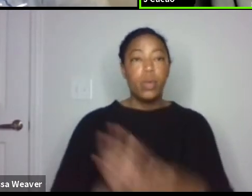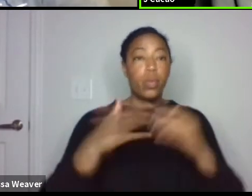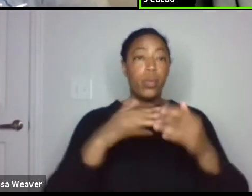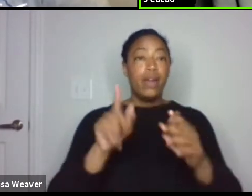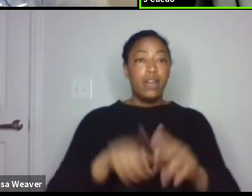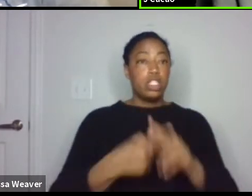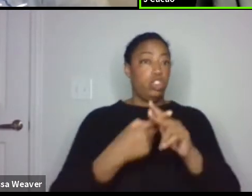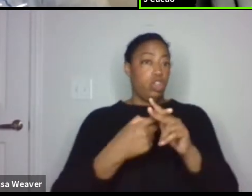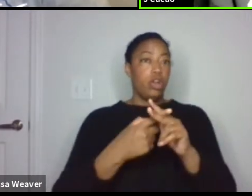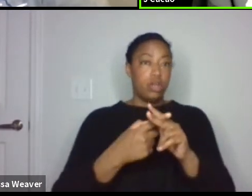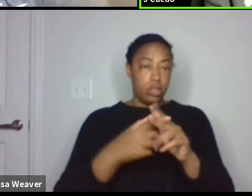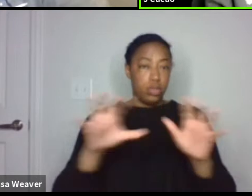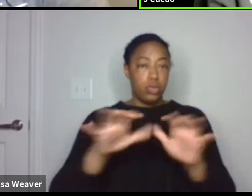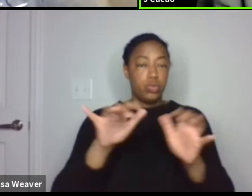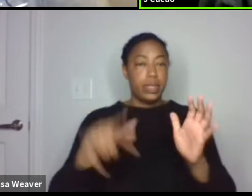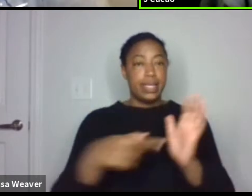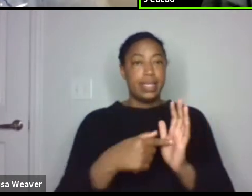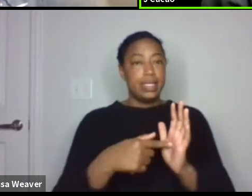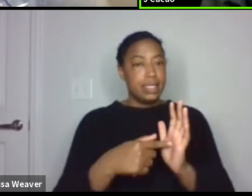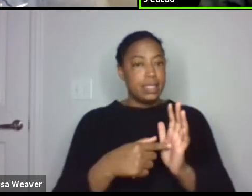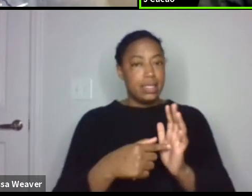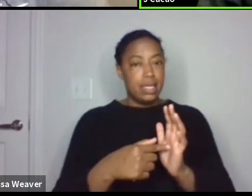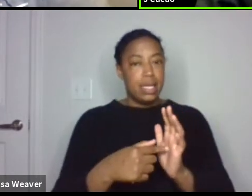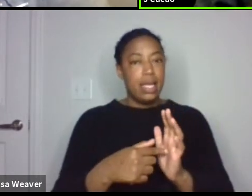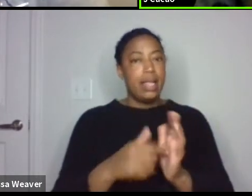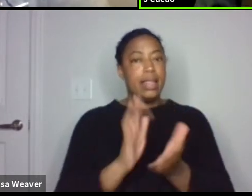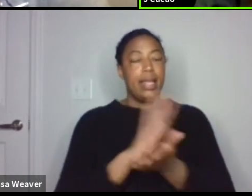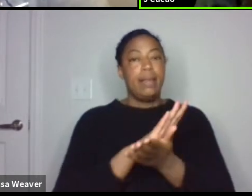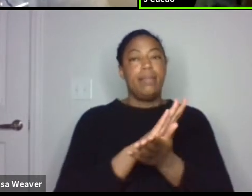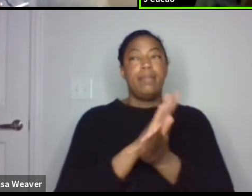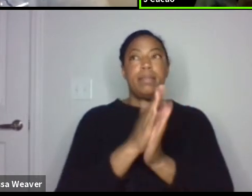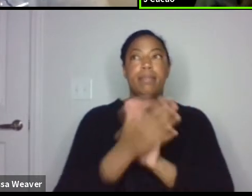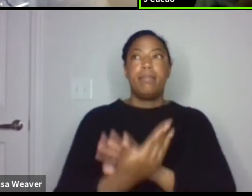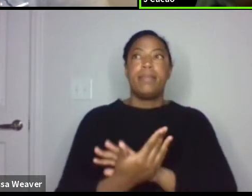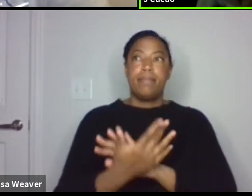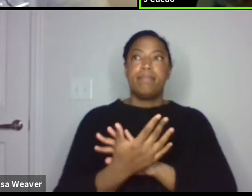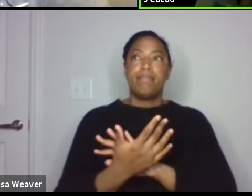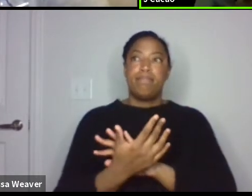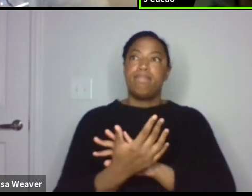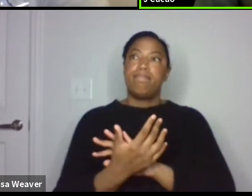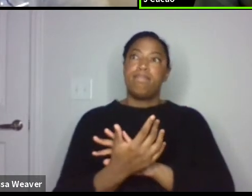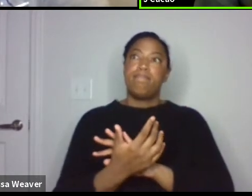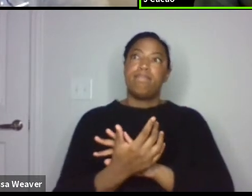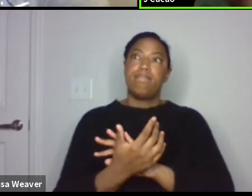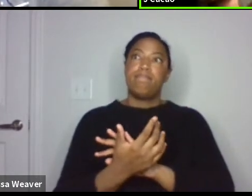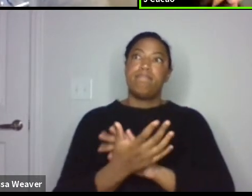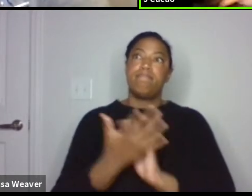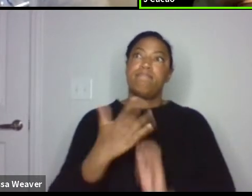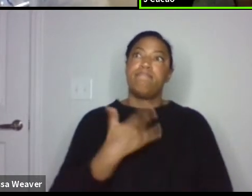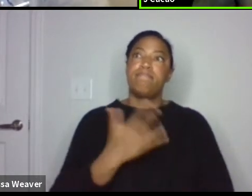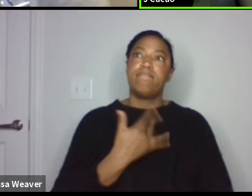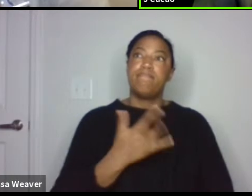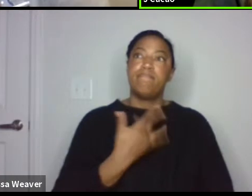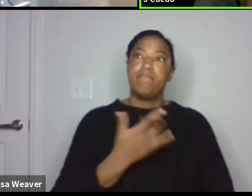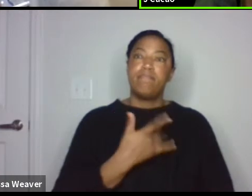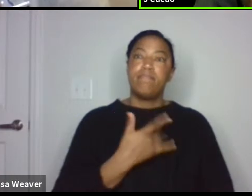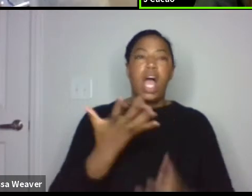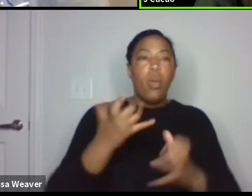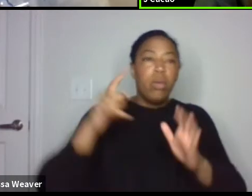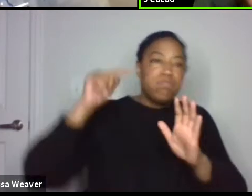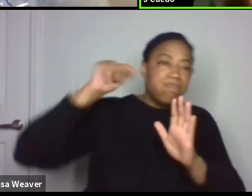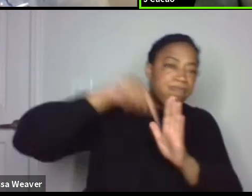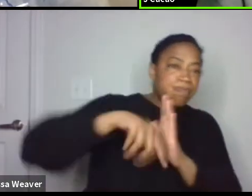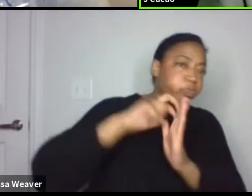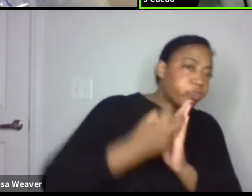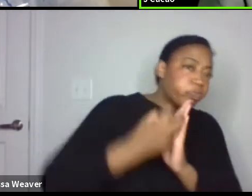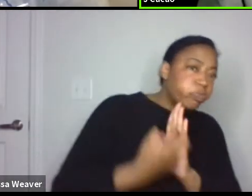do this, and then it got to a situation where it was just, you know, I wanted to get deeper with my creativity. You know what I mean? And I figured if I